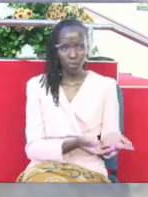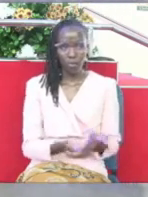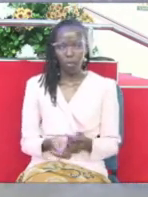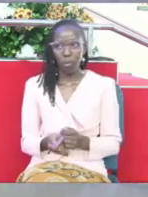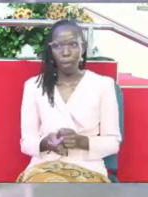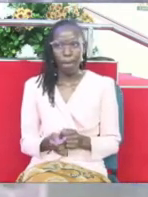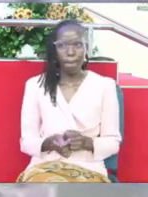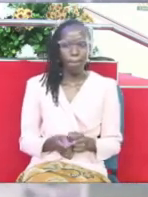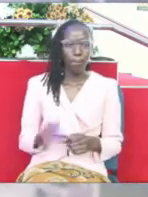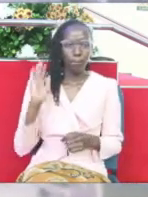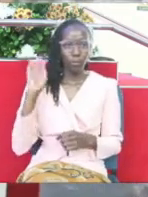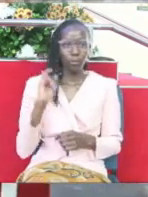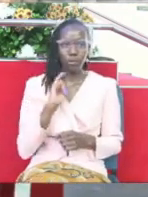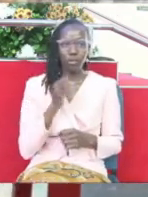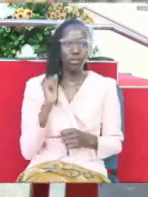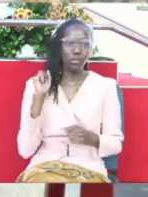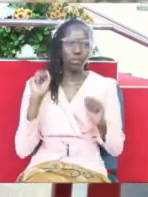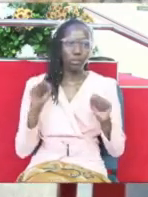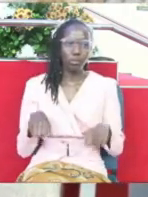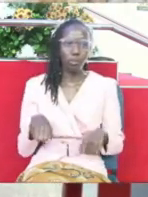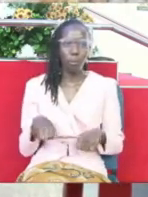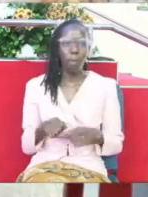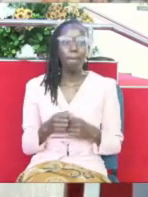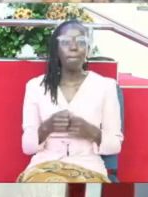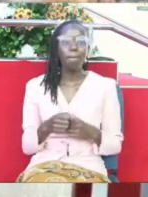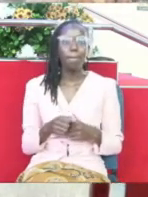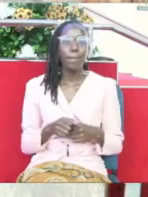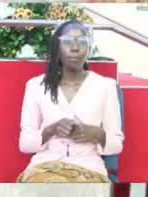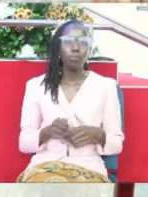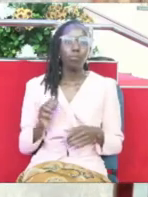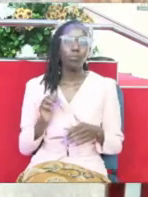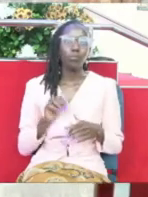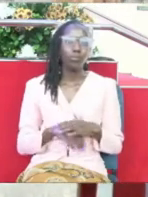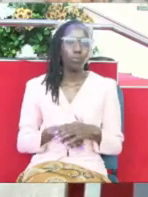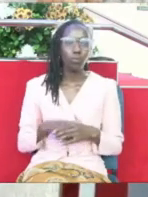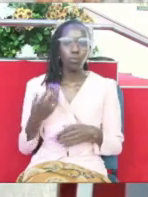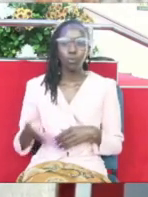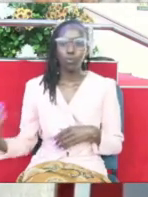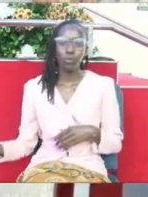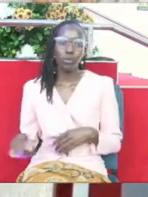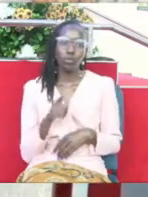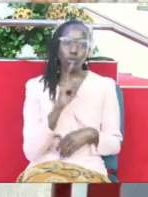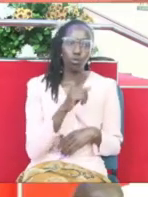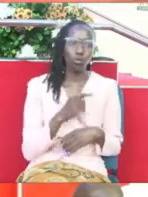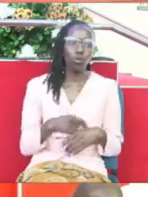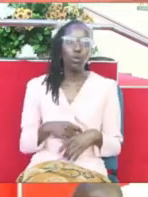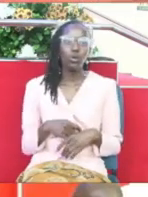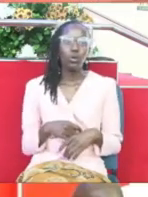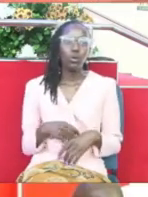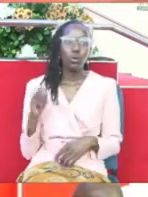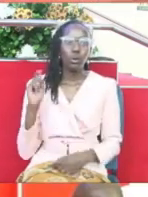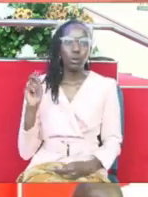able. Anaweza. He is able to keep that which I've committed to him. Anaweza kudumisha lile ambalo nimemwaminia. He